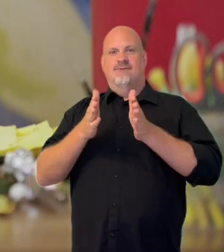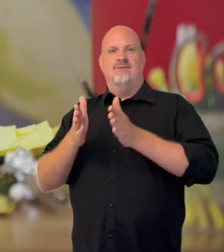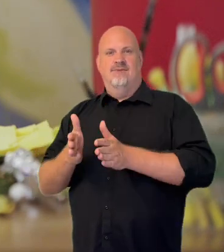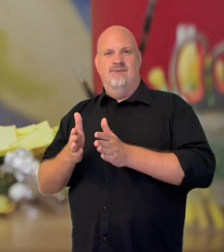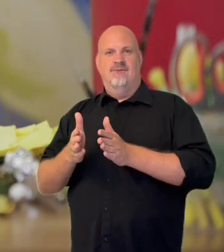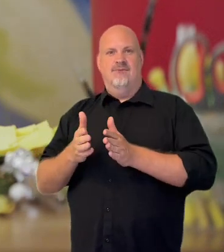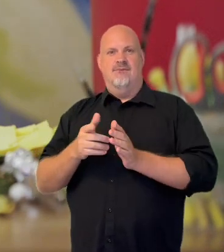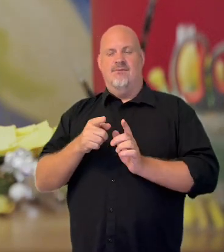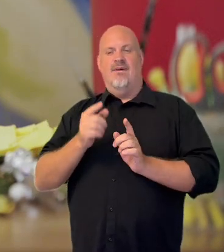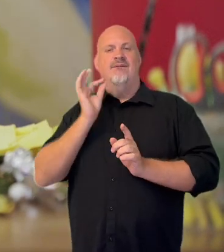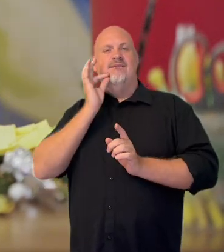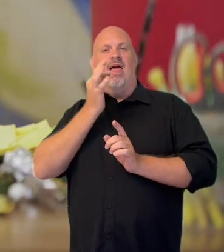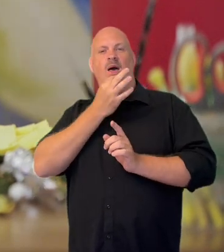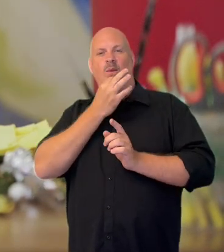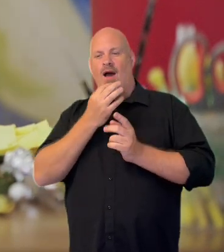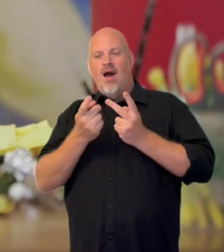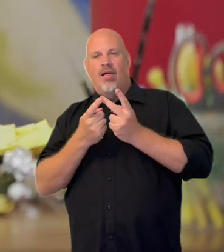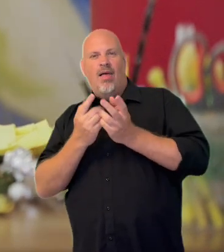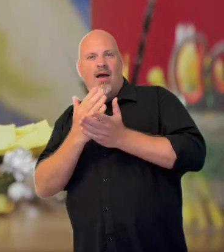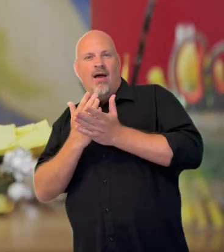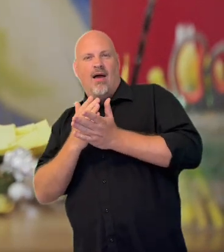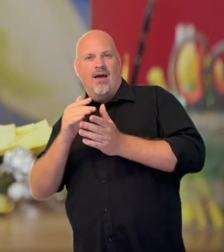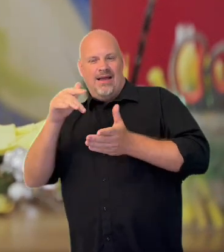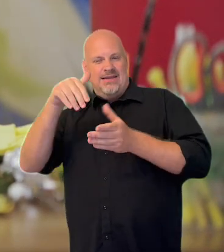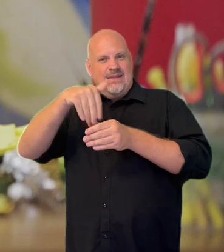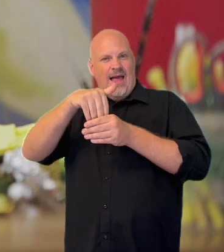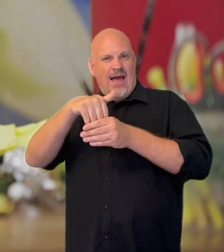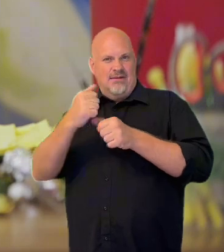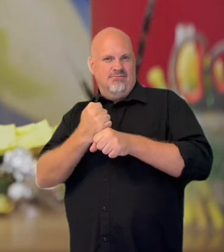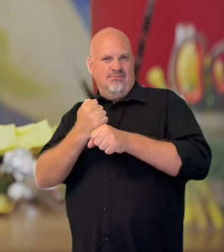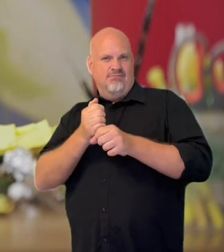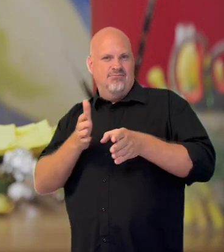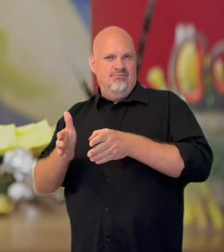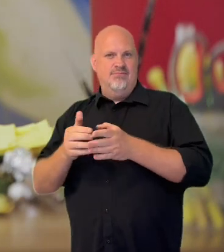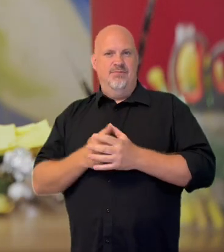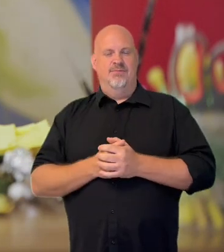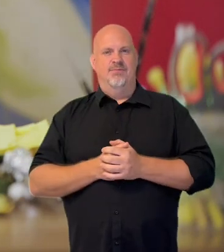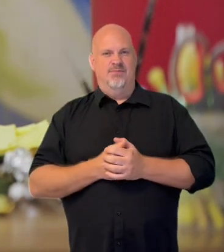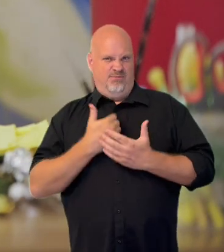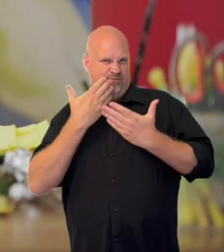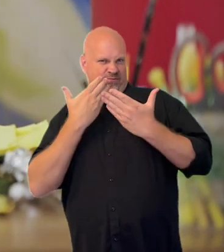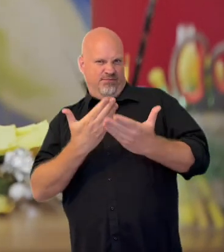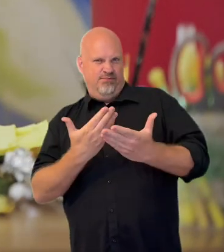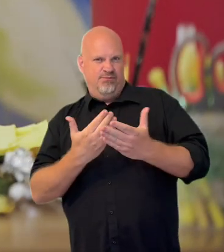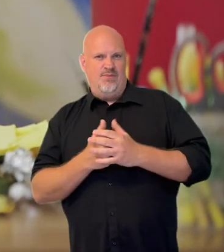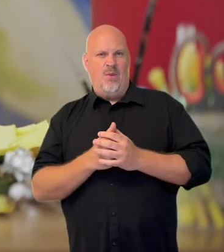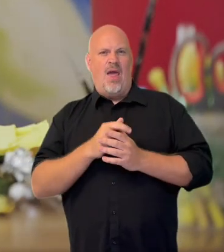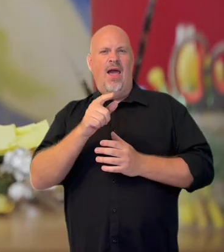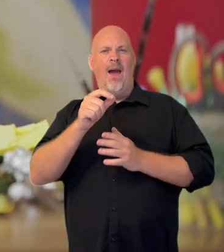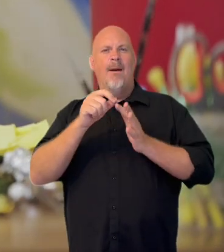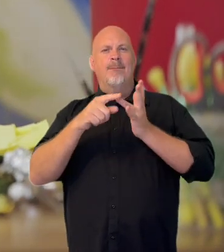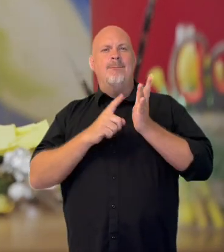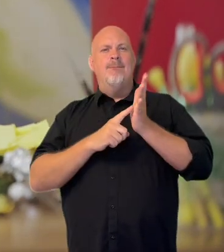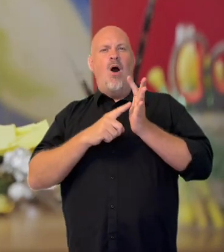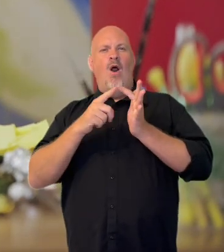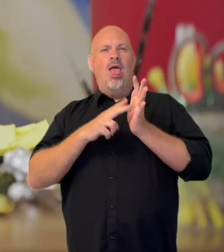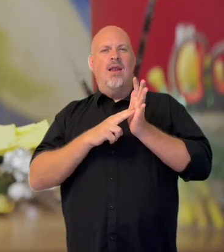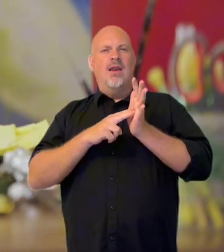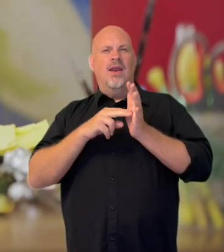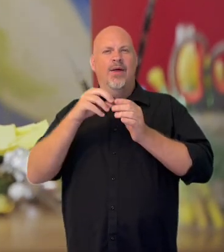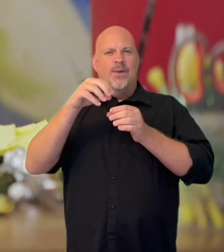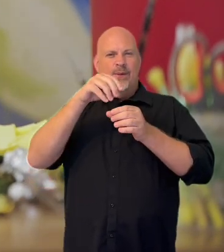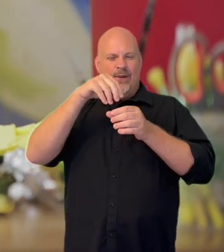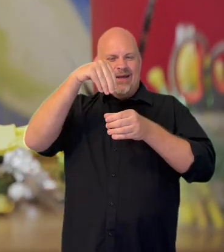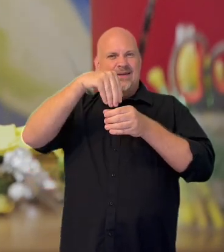pollen stems that are inside a flower usually. So remember your nice piece of glued